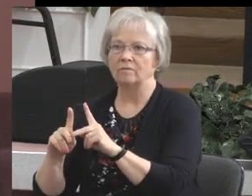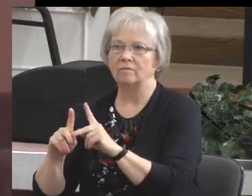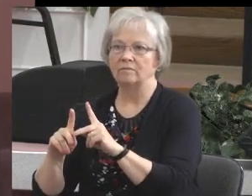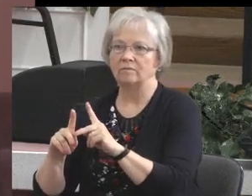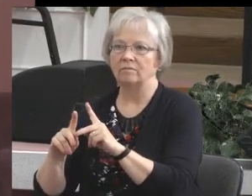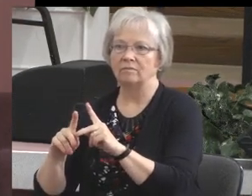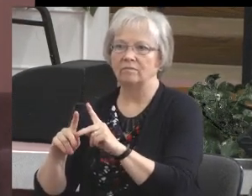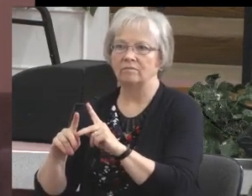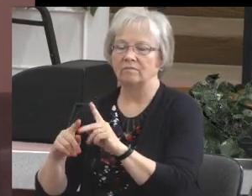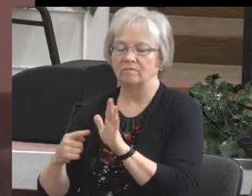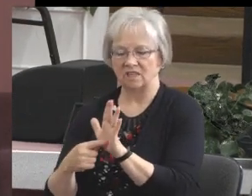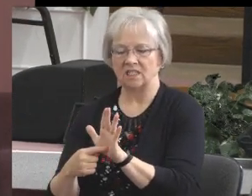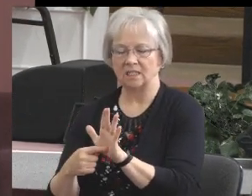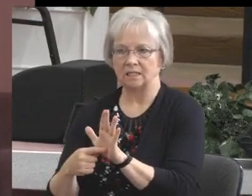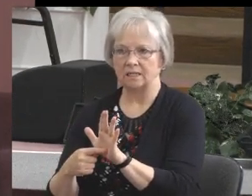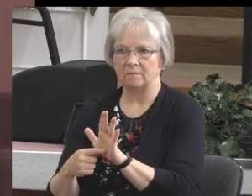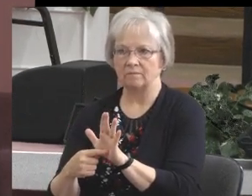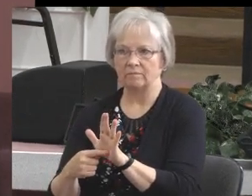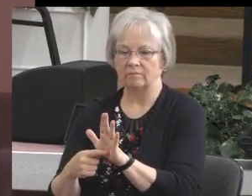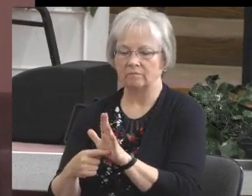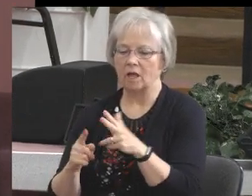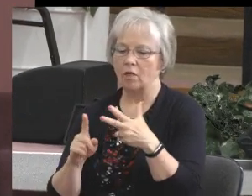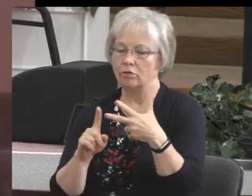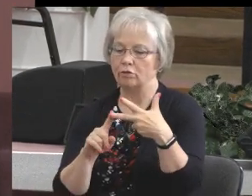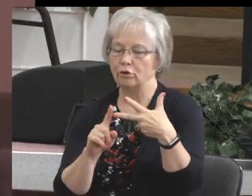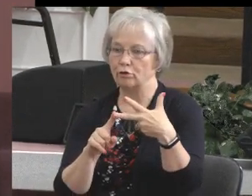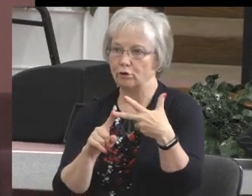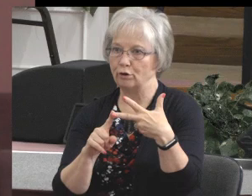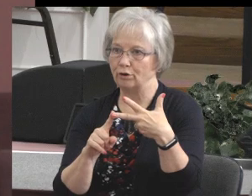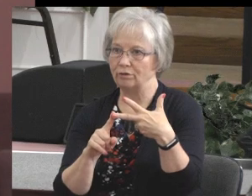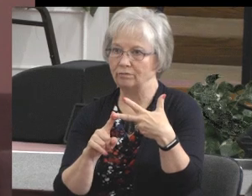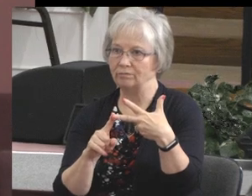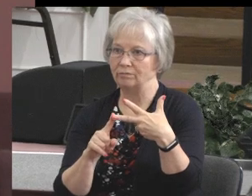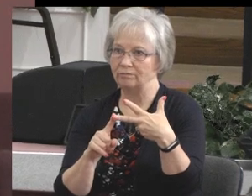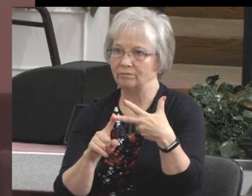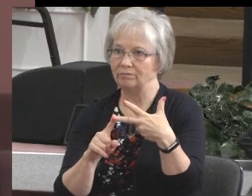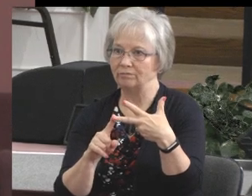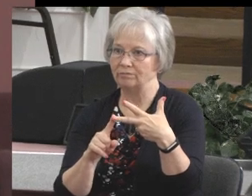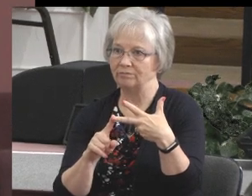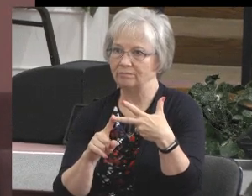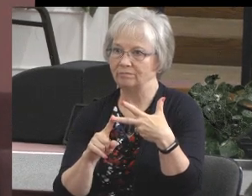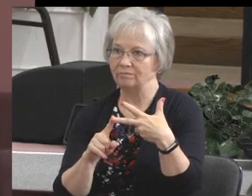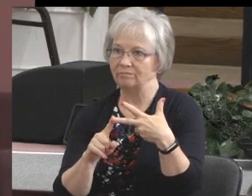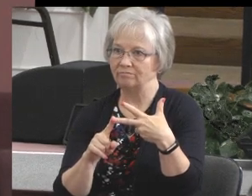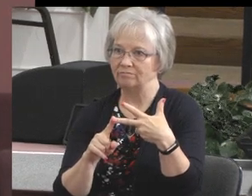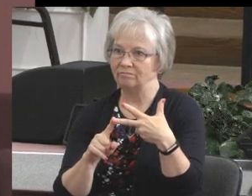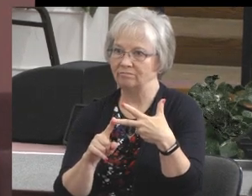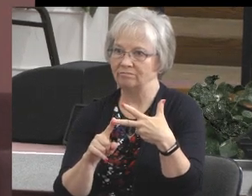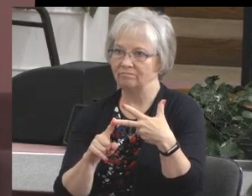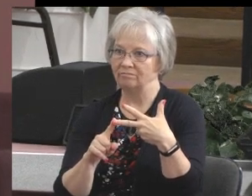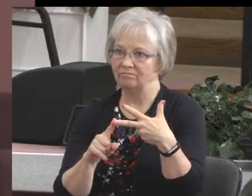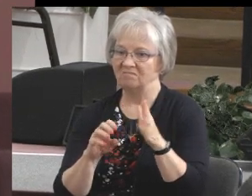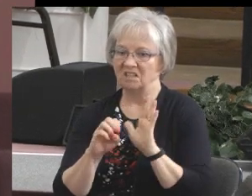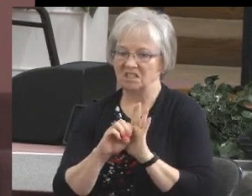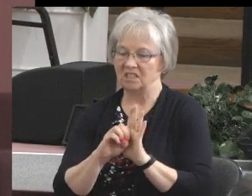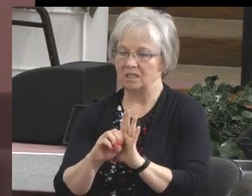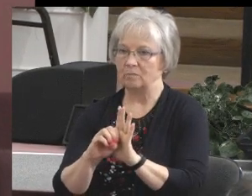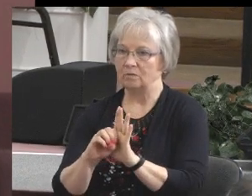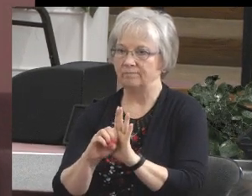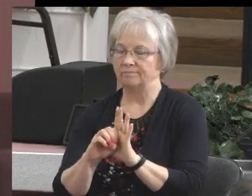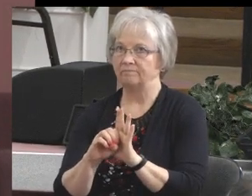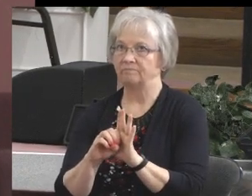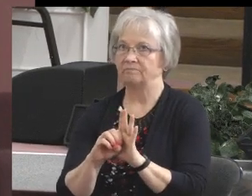third way that your identity is understood is by symbolic representations.